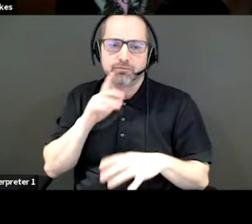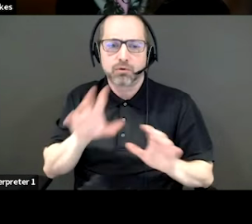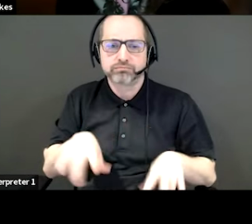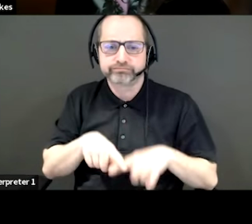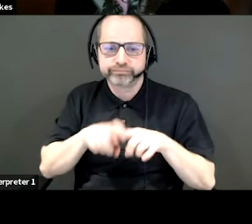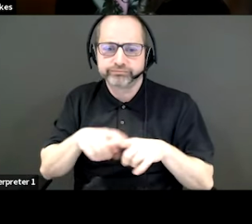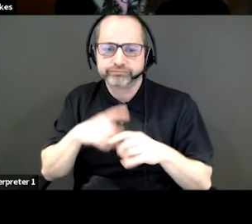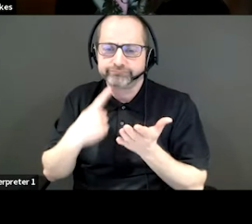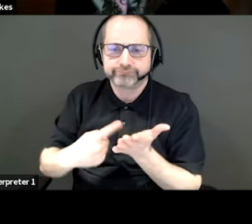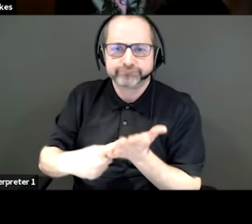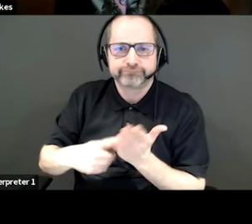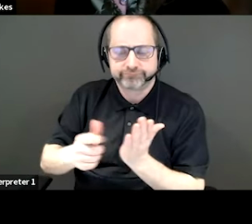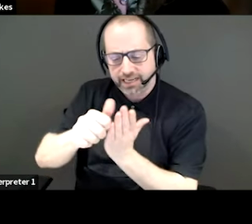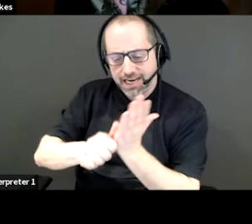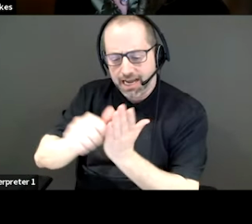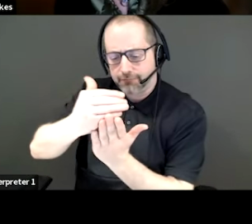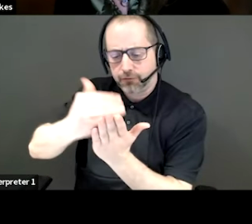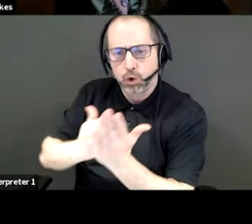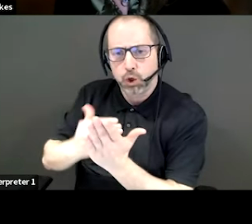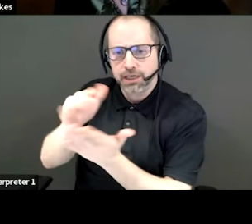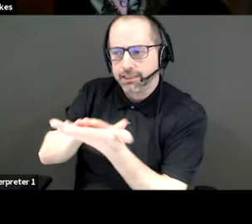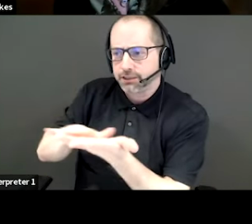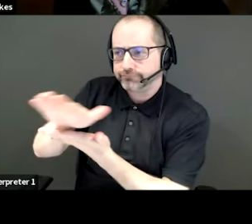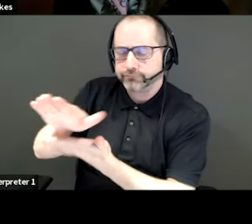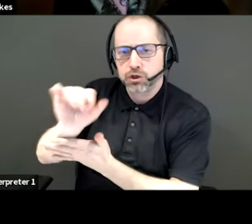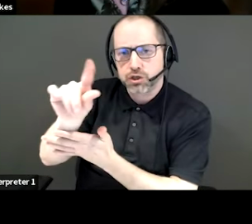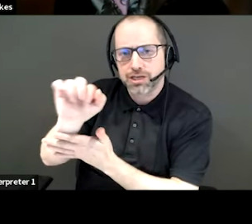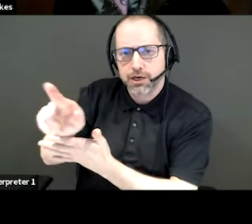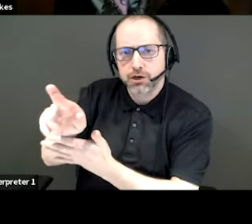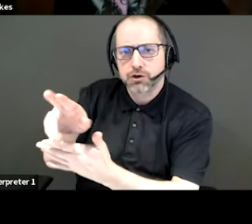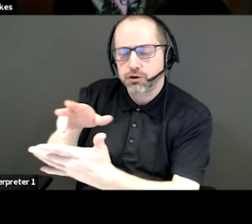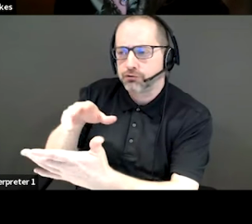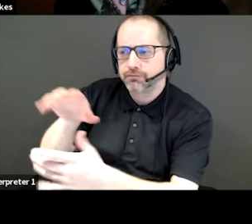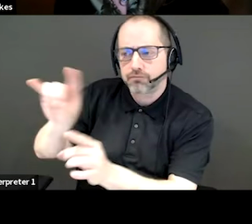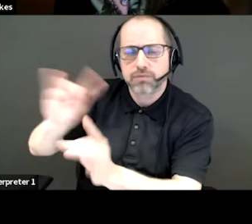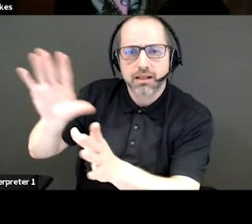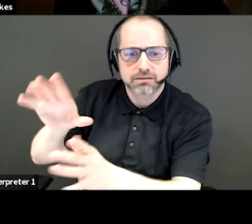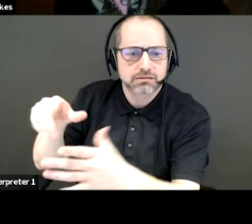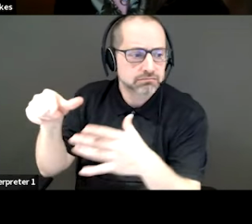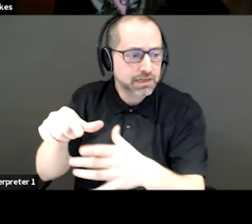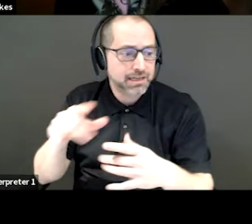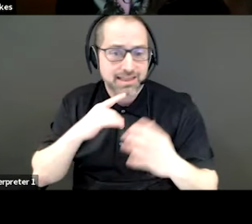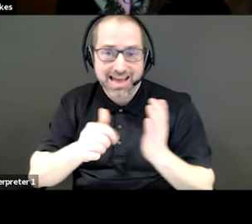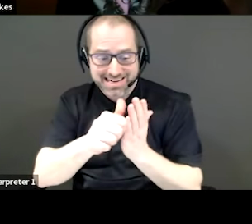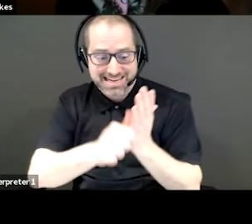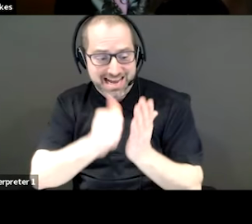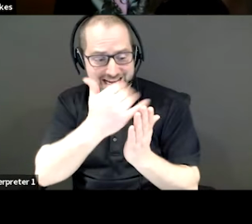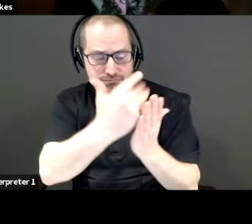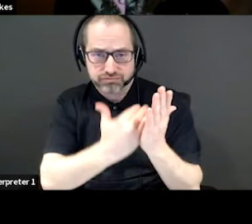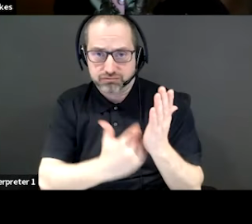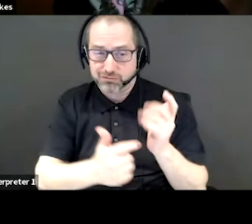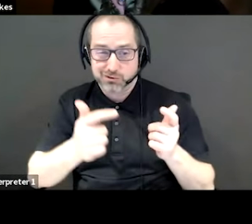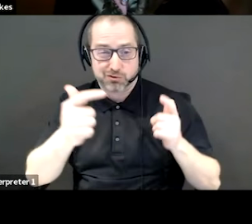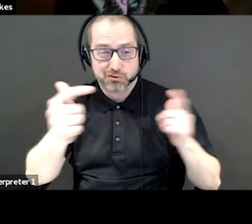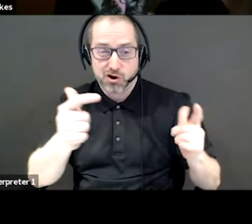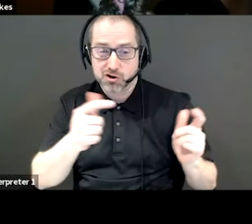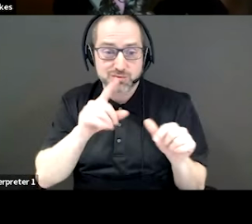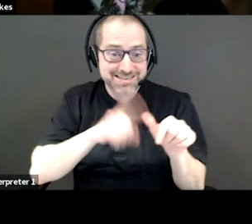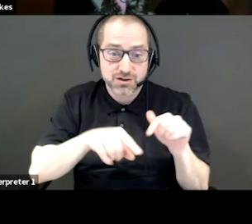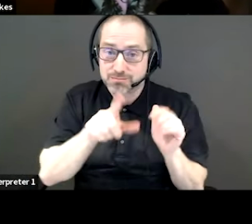Complaints. The title is not an exaggeration. The guide is so large, it had to be posted online in separate